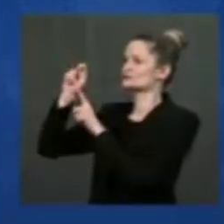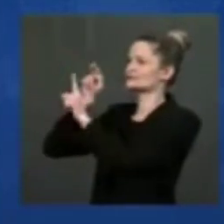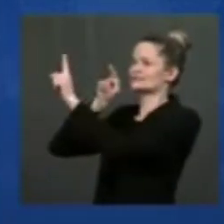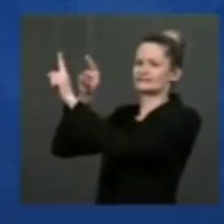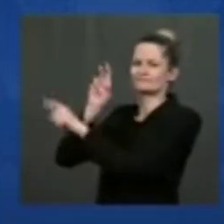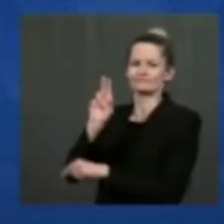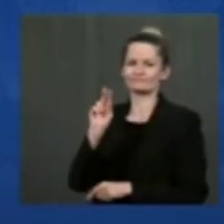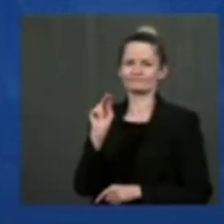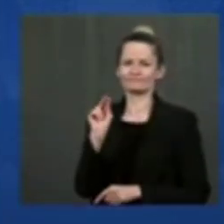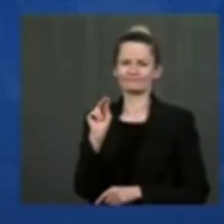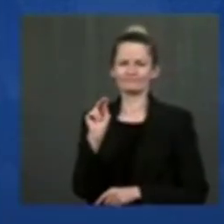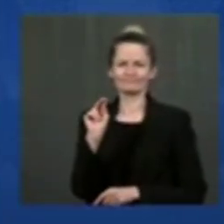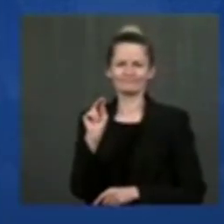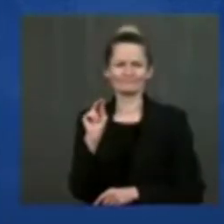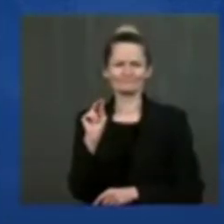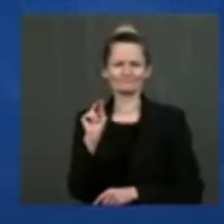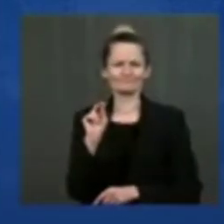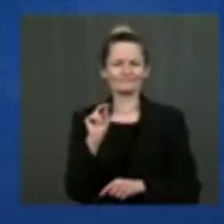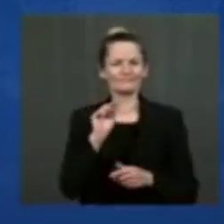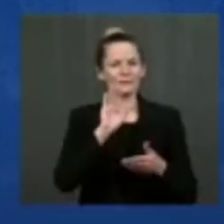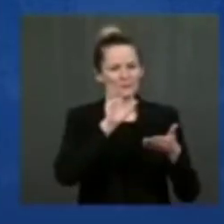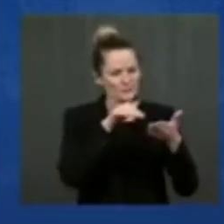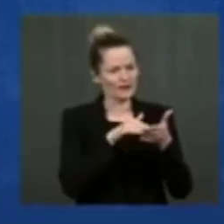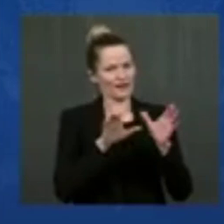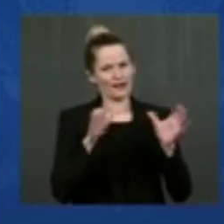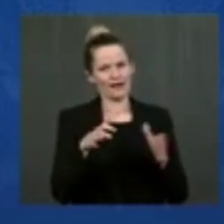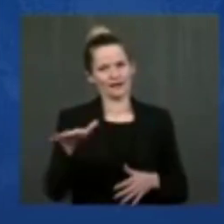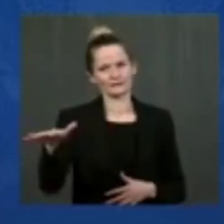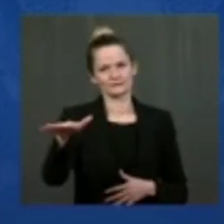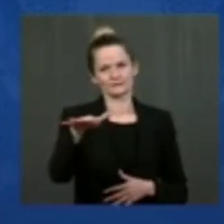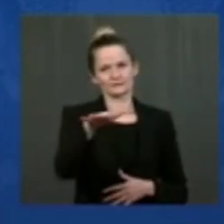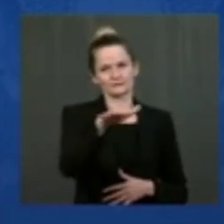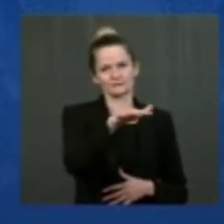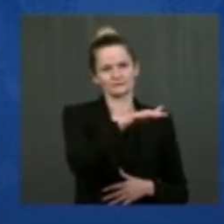unions built the middle class.